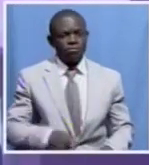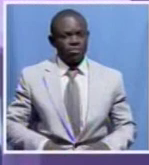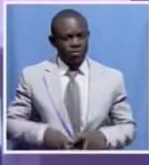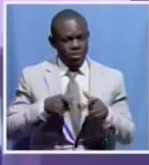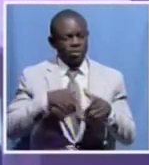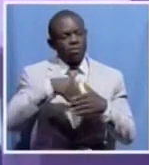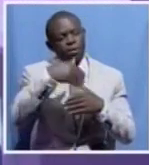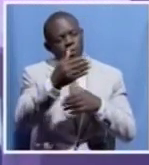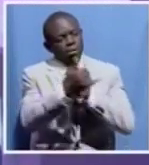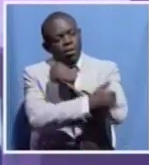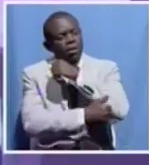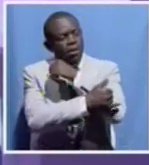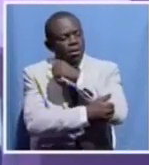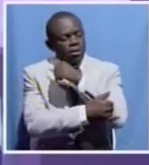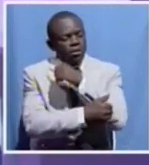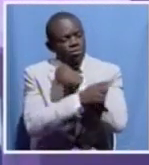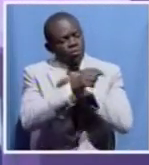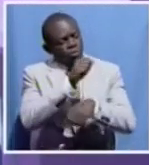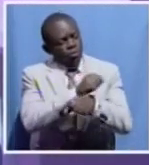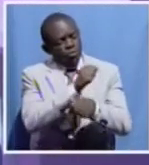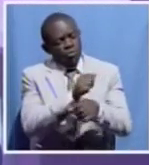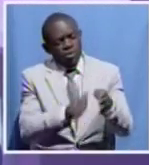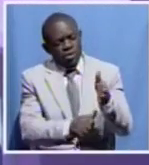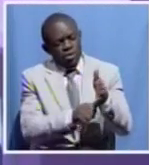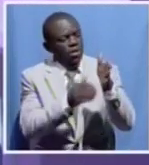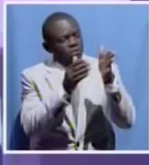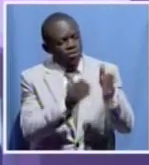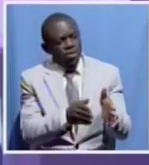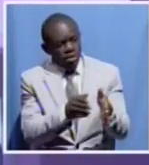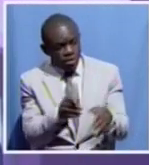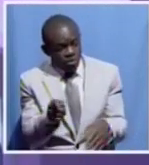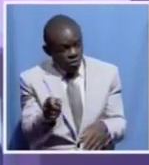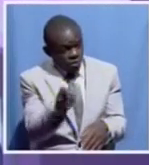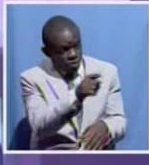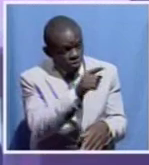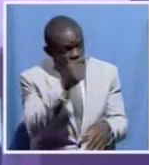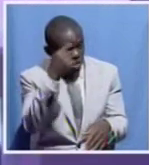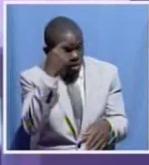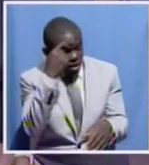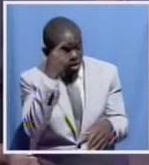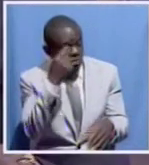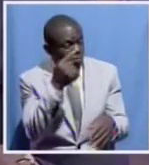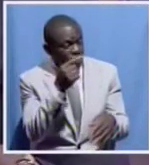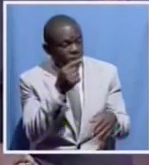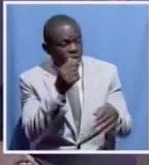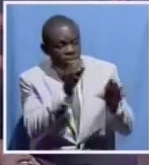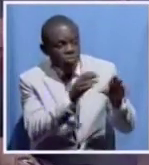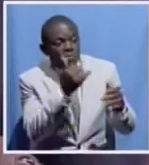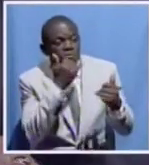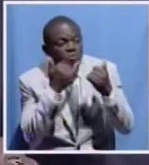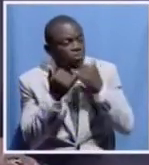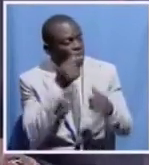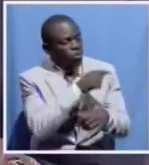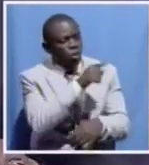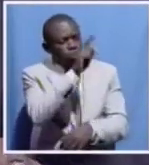to comment, criticize governments that you? Oh no, we don't do that. We stick to our lane, and